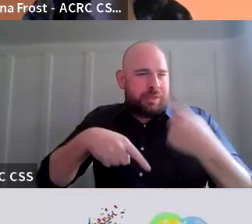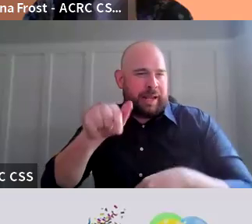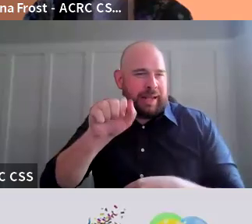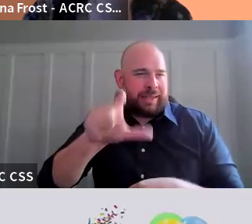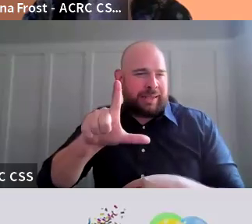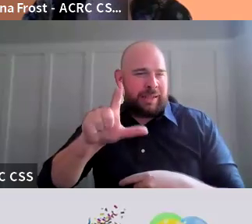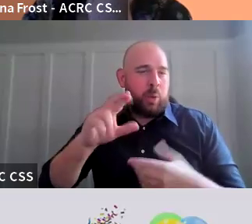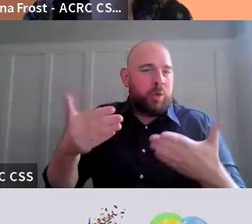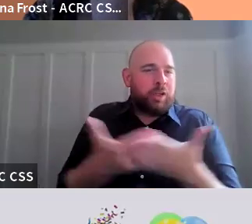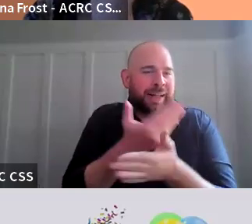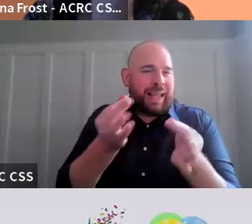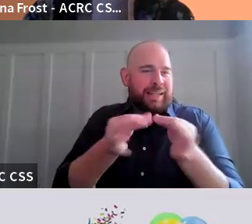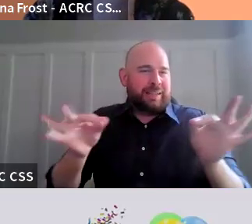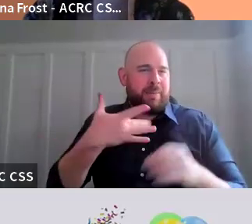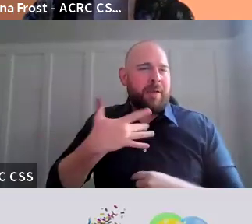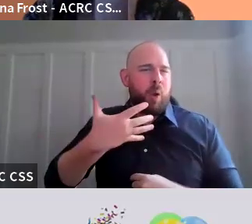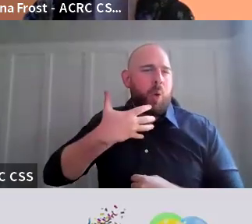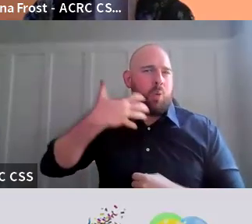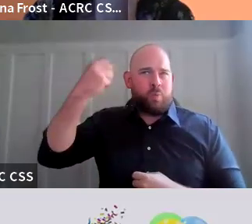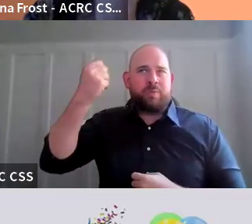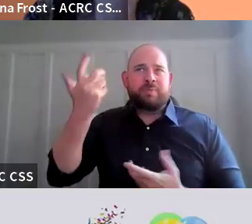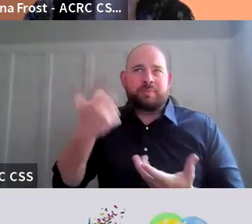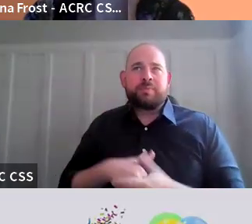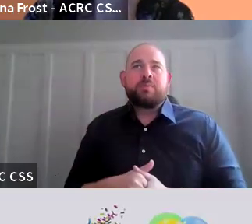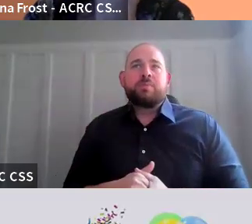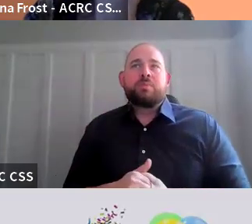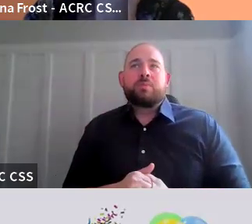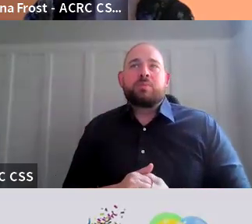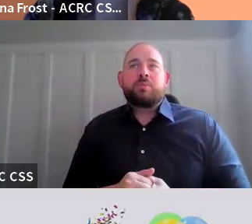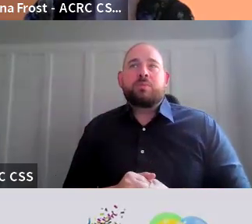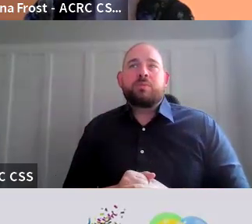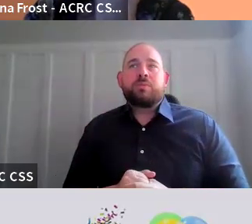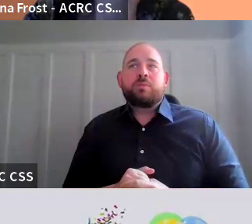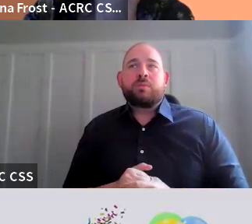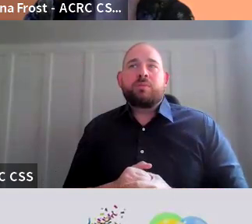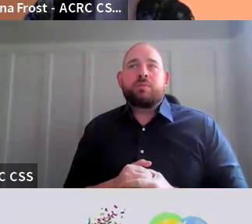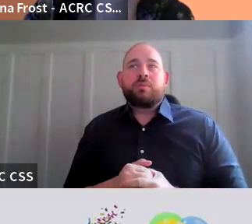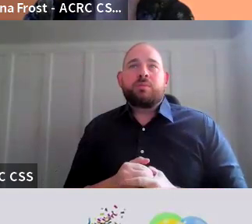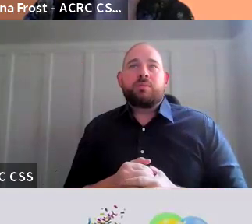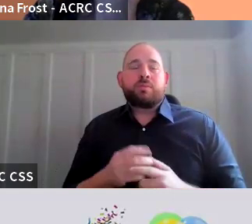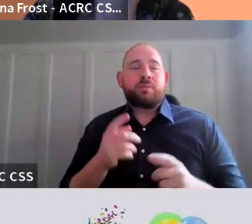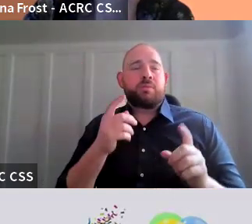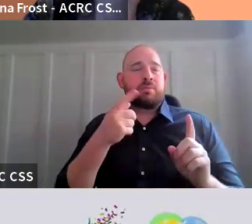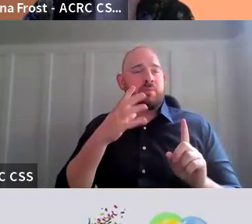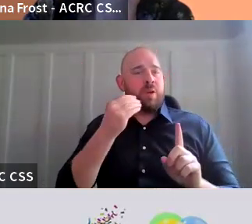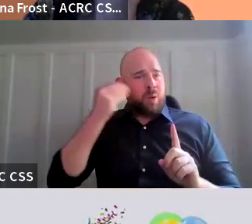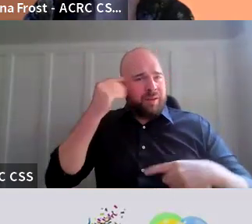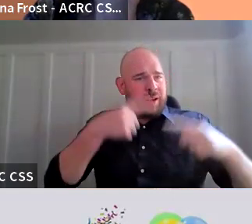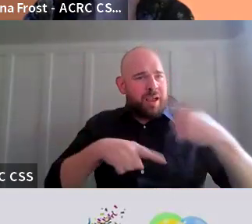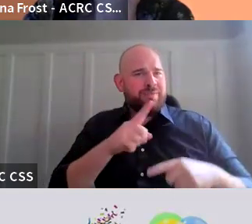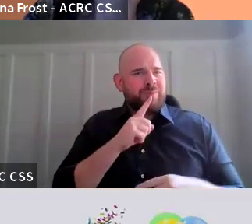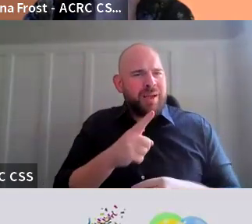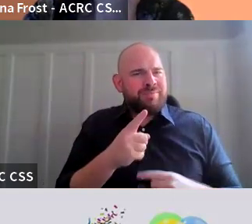older individuals who are unable to learn ASL or a new language, typically that's where you'll see it used.